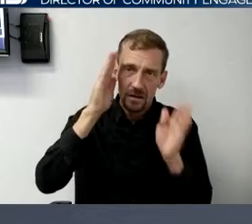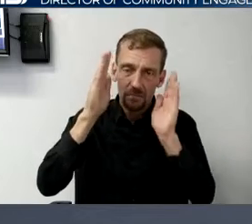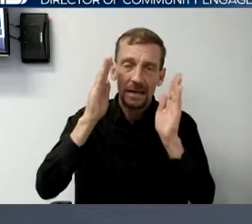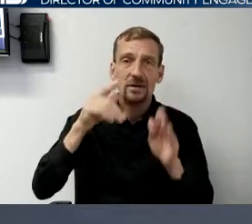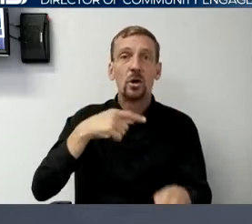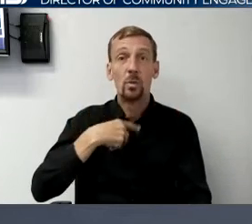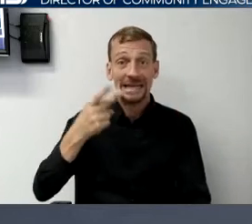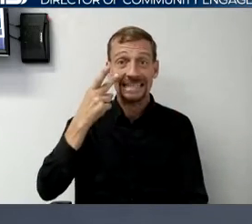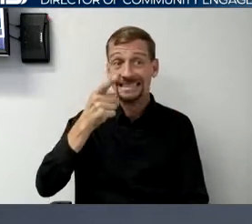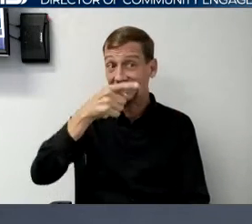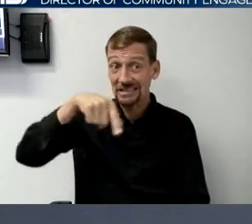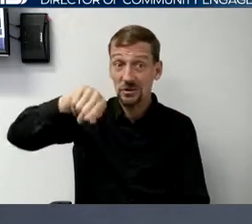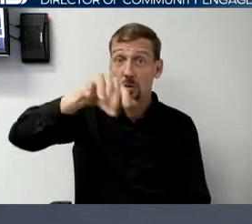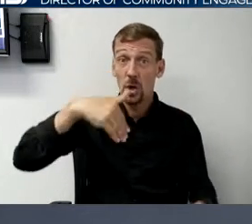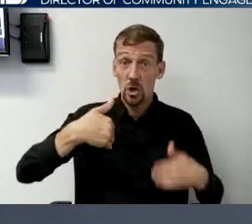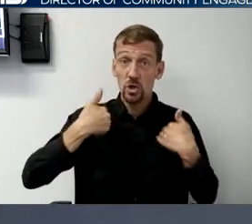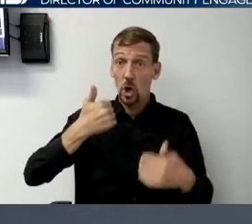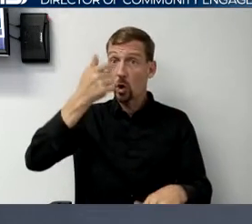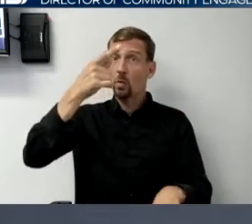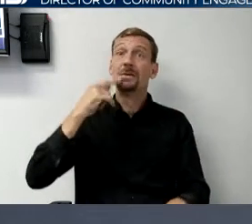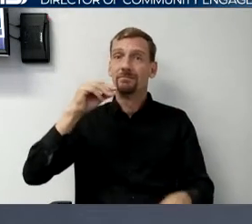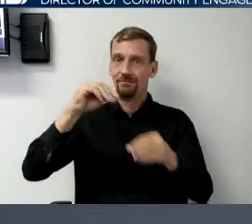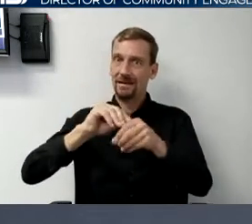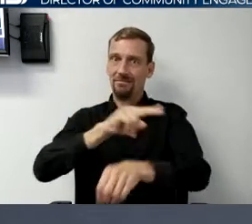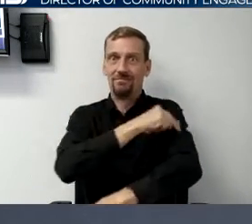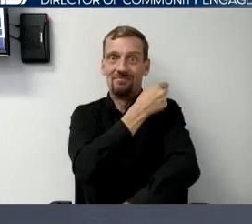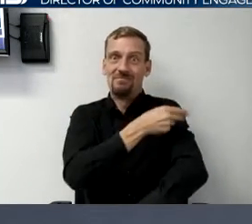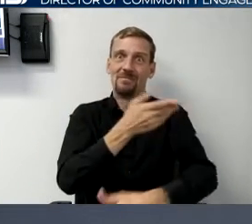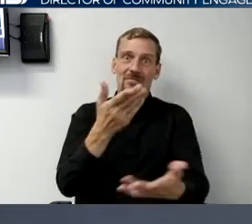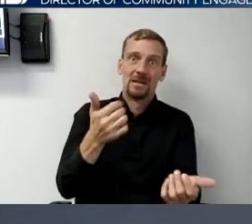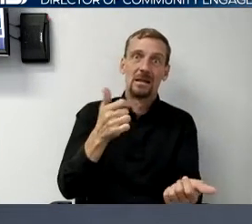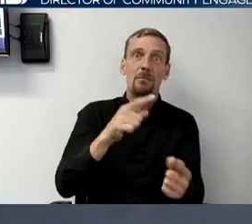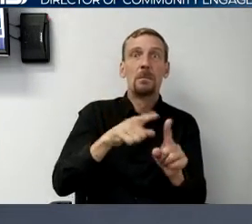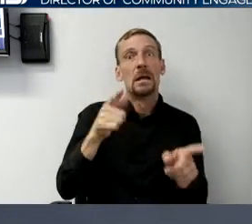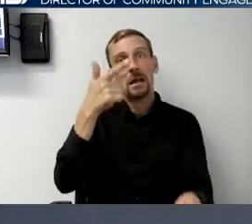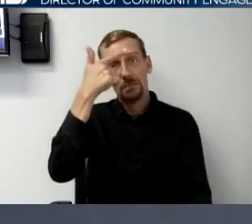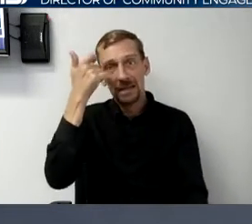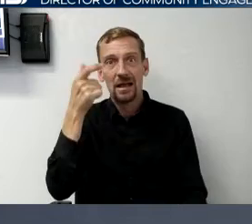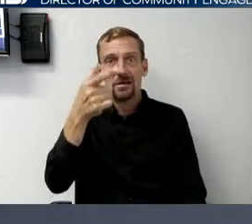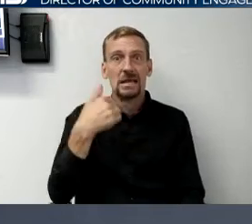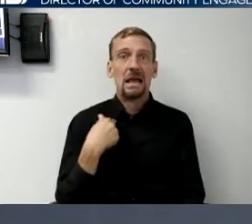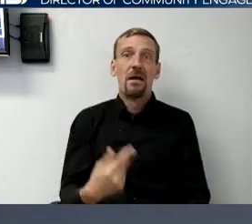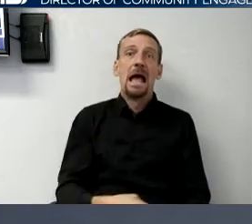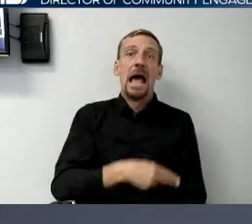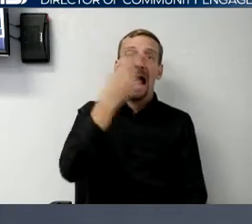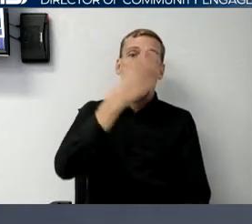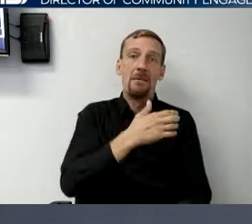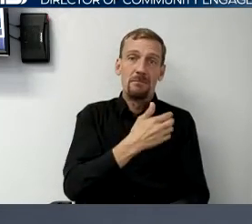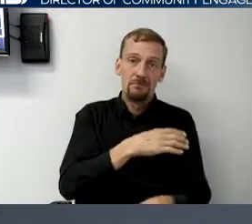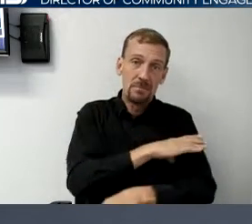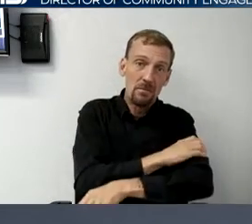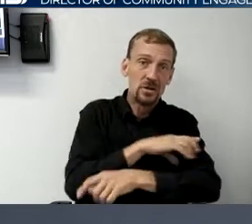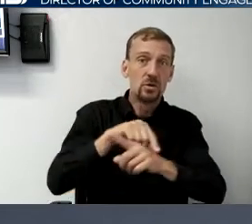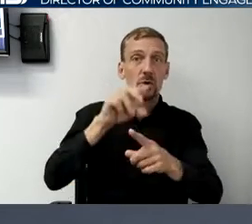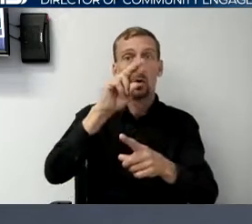being hospitalized, but oftentimes they do have diabetes or hypertension even at a young age.